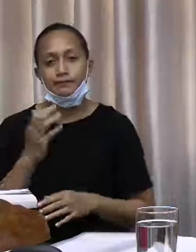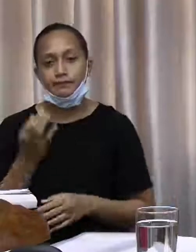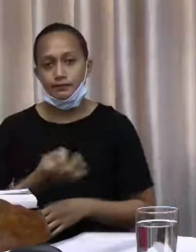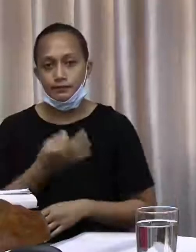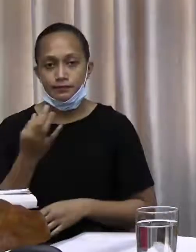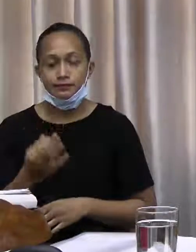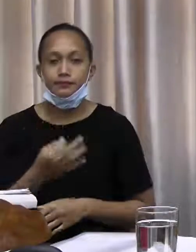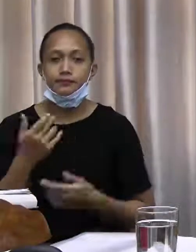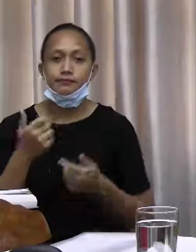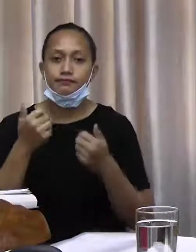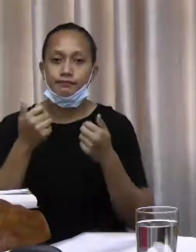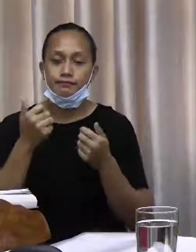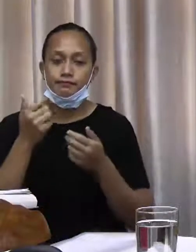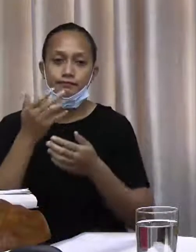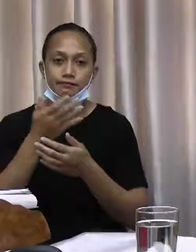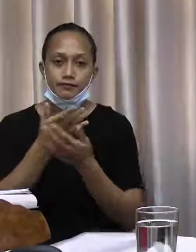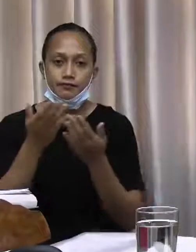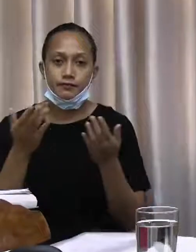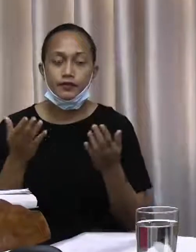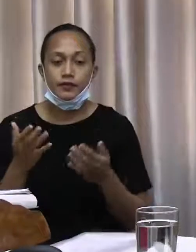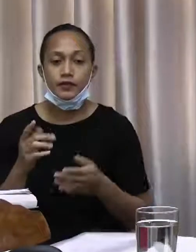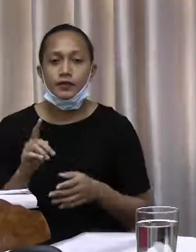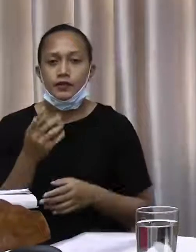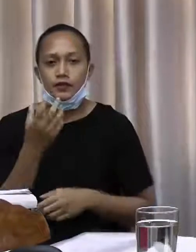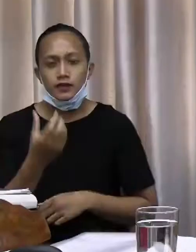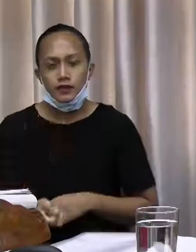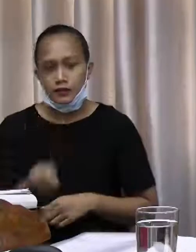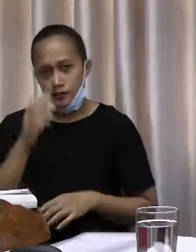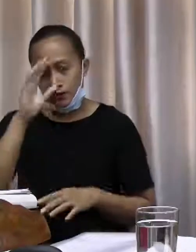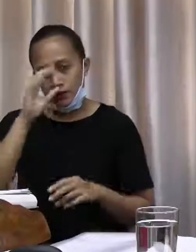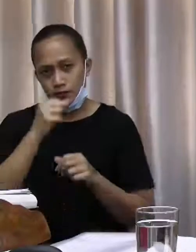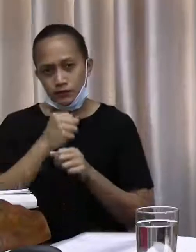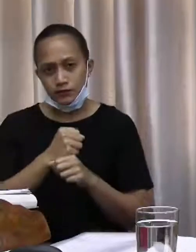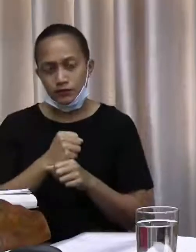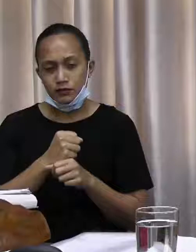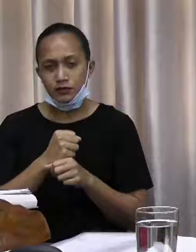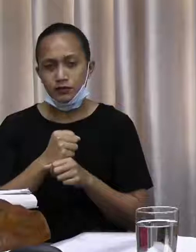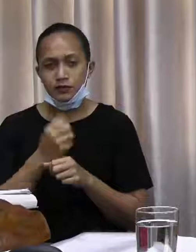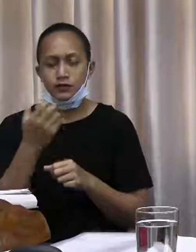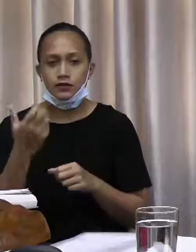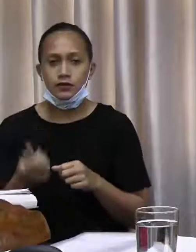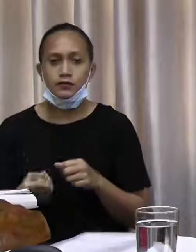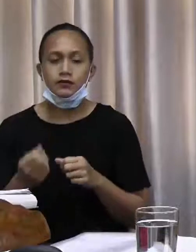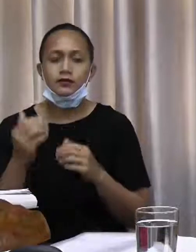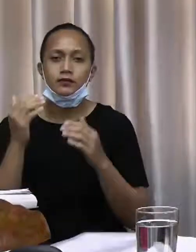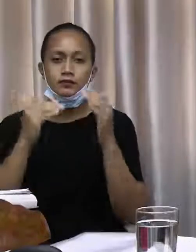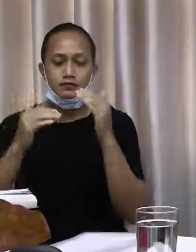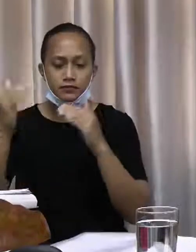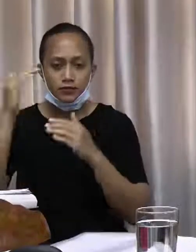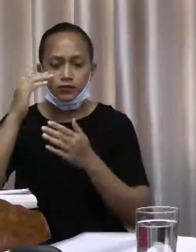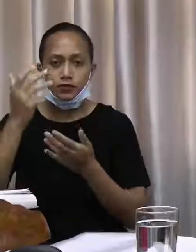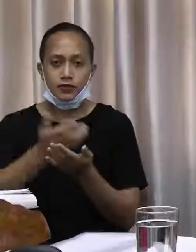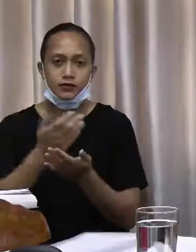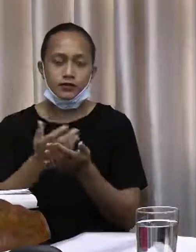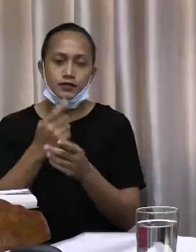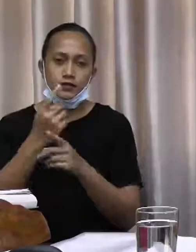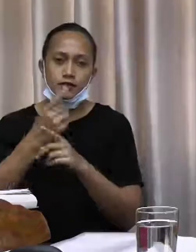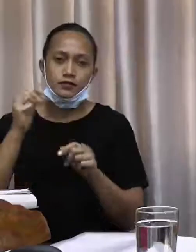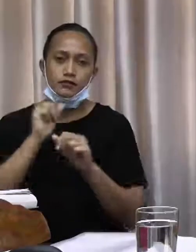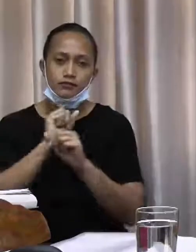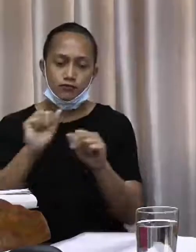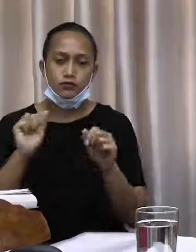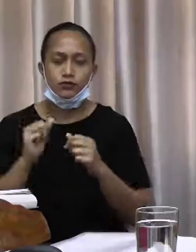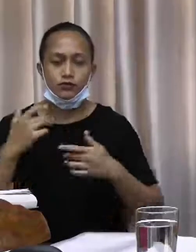ile langi maalie. Eile talitonunga olo o mawalunga le tausinga le atua ilo o